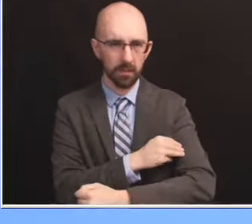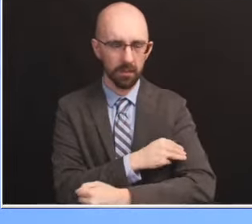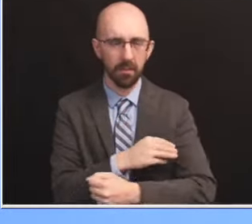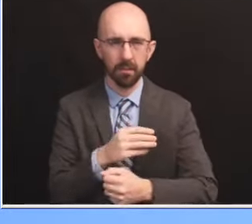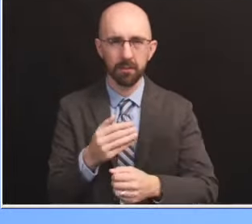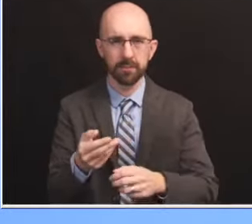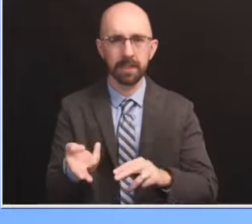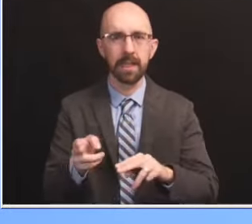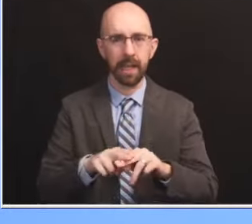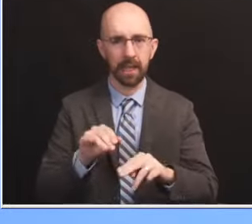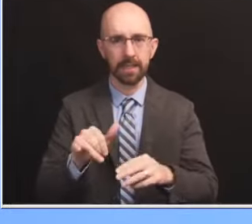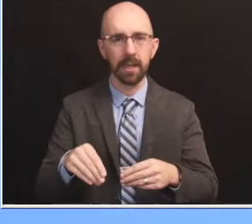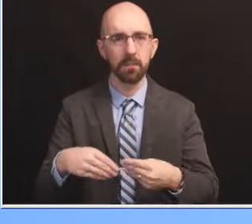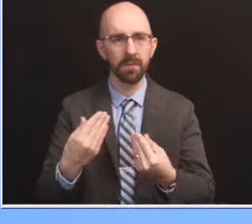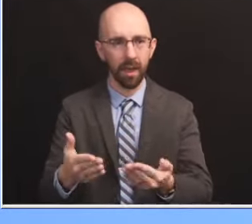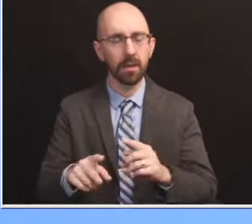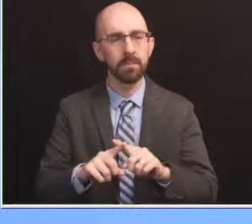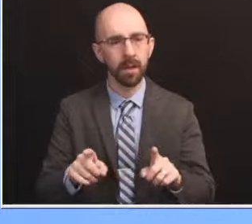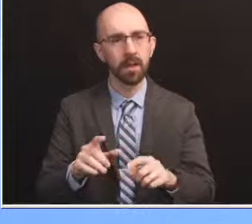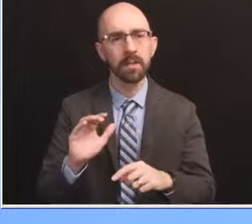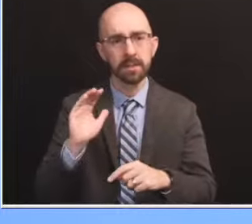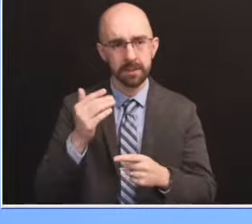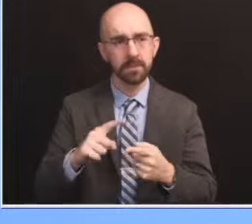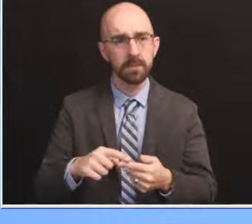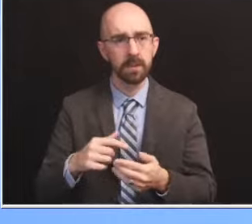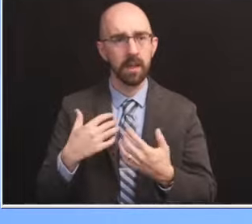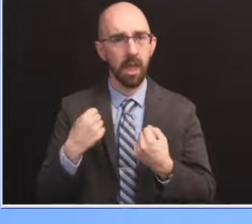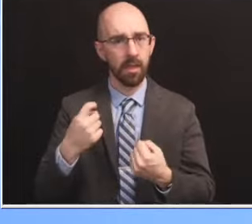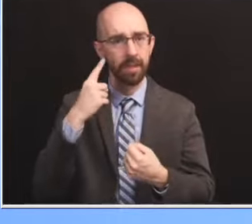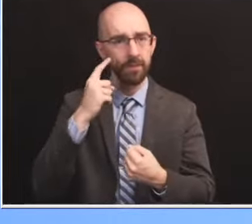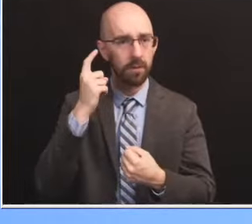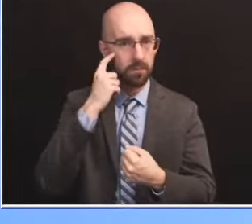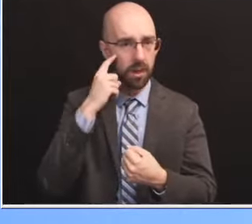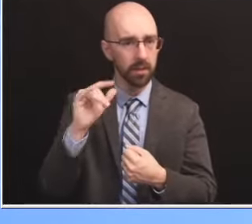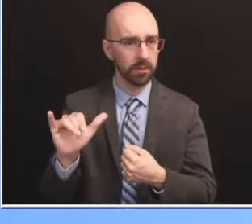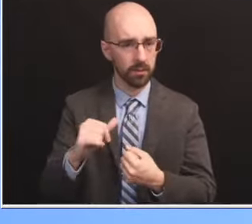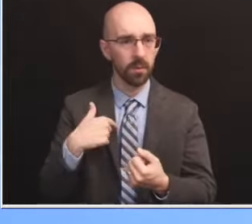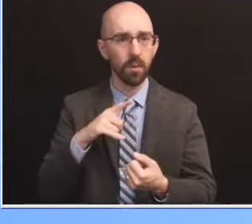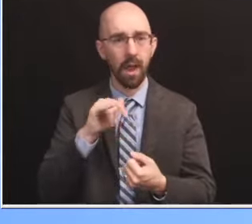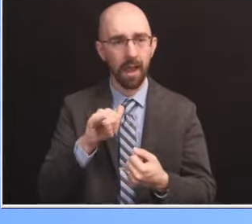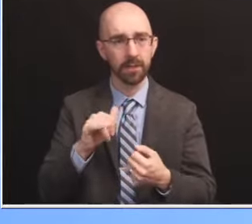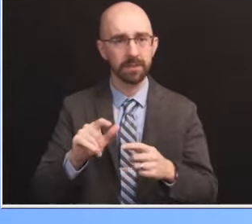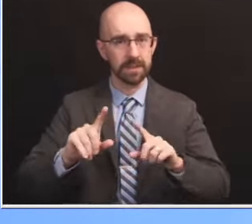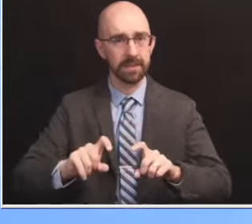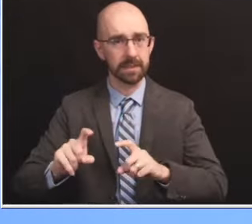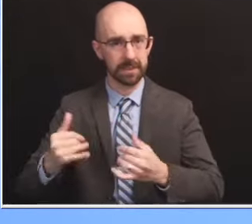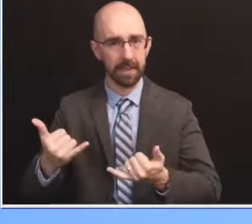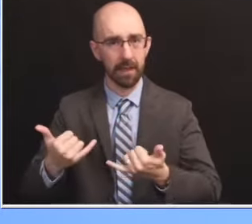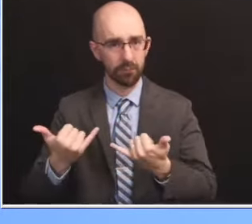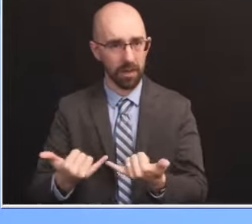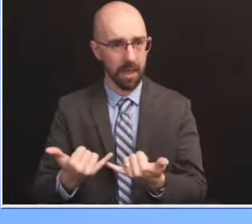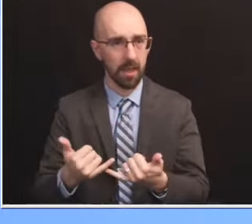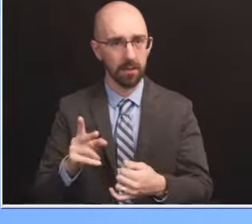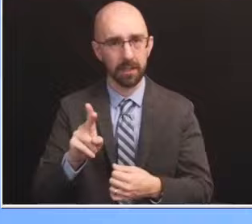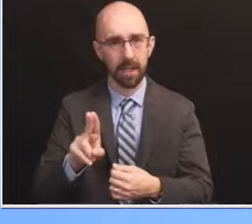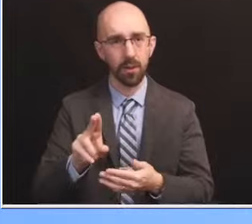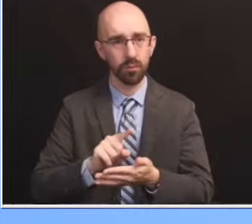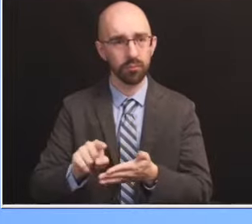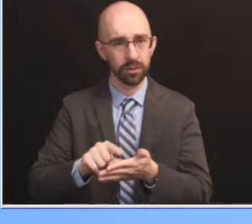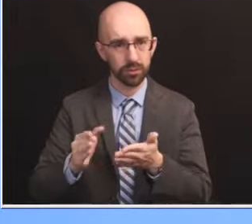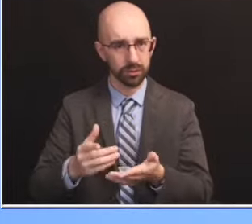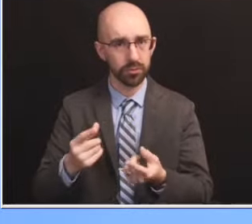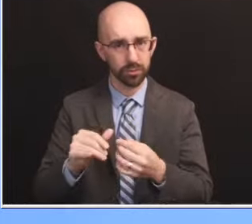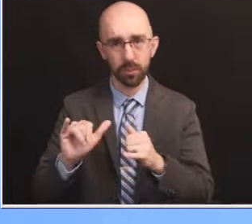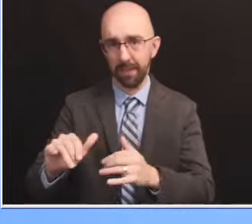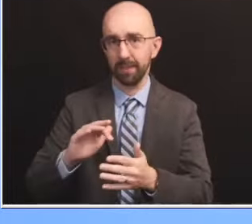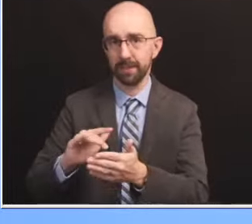it provides, but it does seem to be healthy for the brain too. We're actually actively testing that. So some KU researchers are doing these studies,